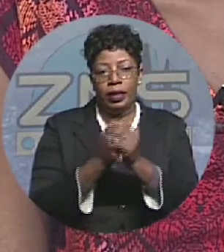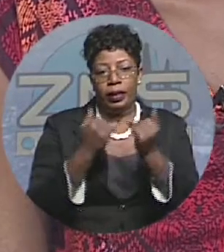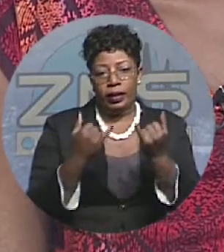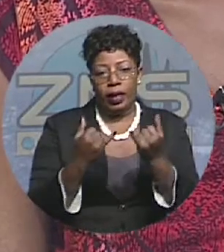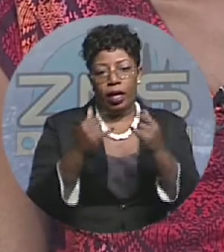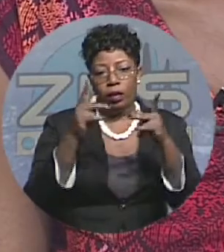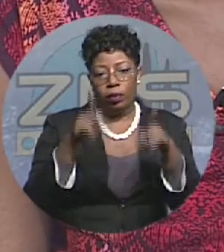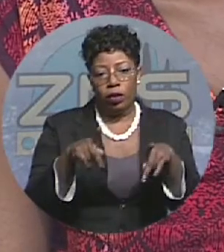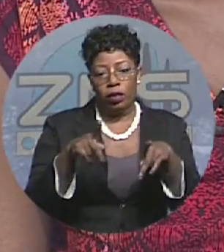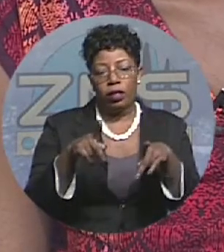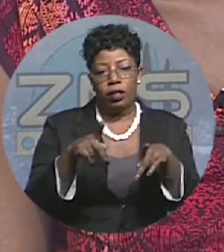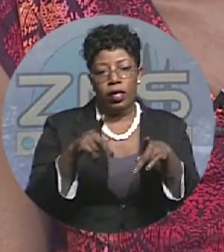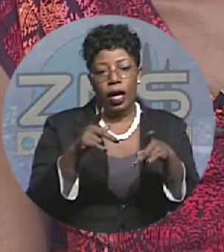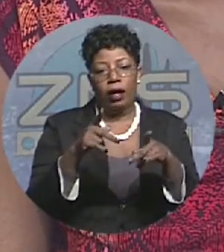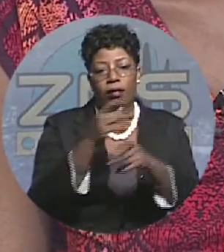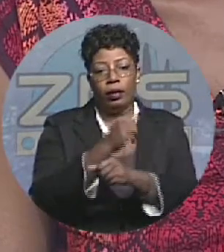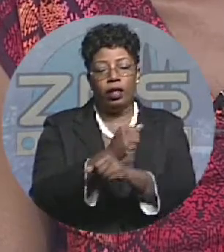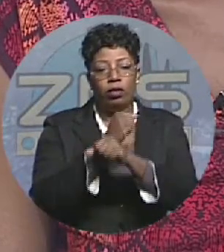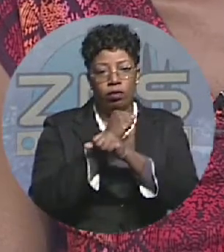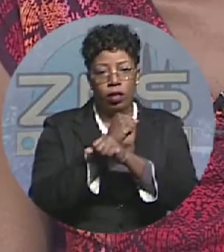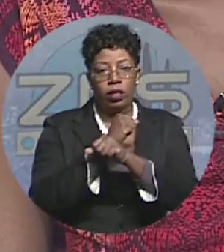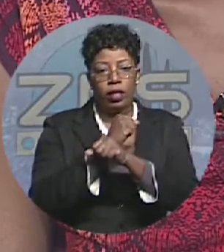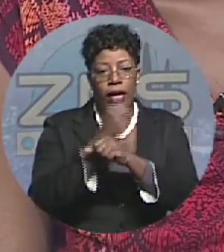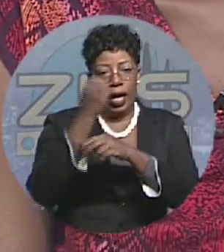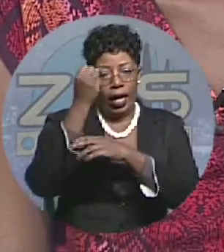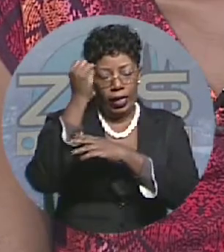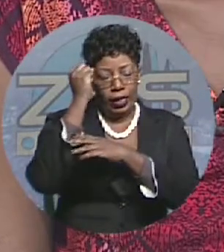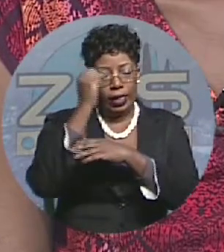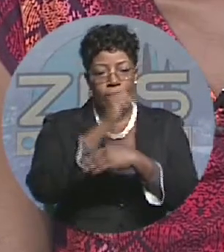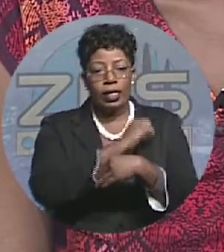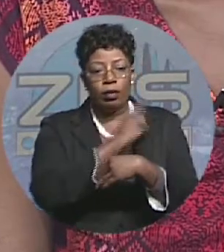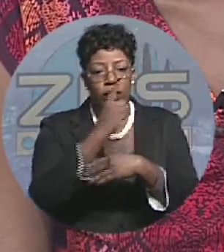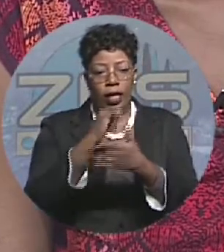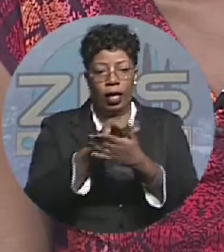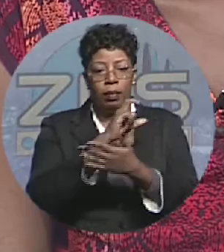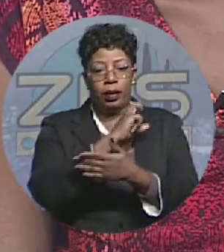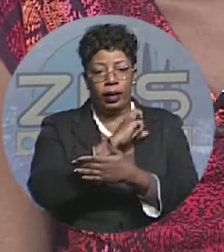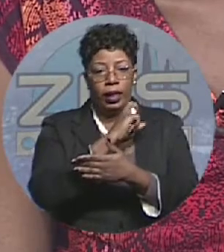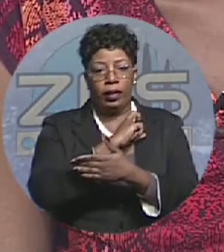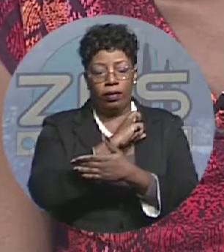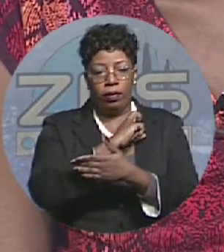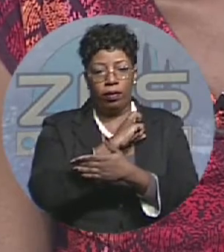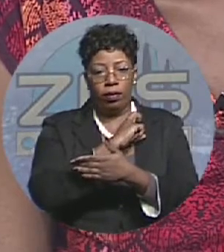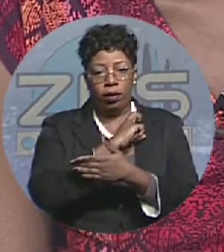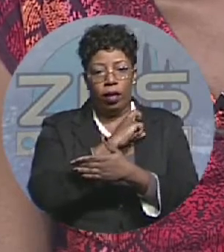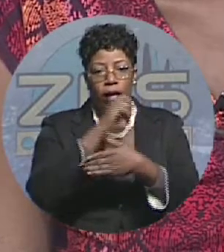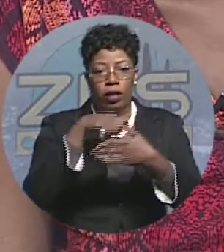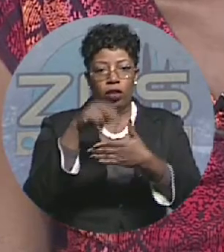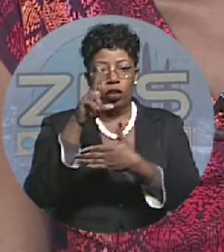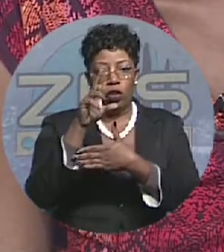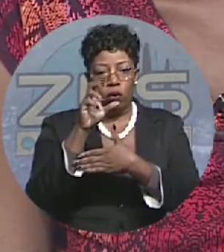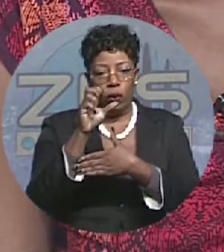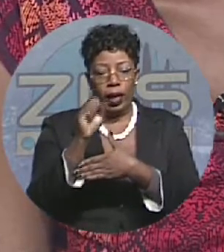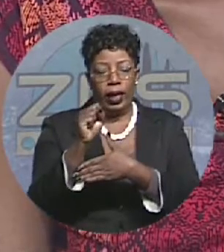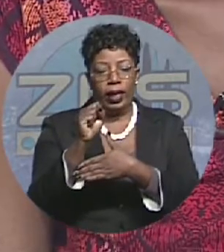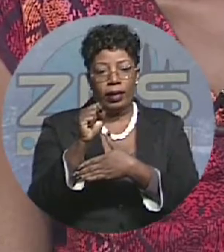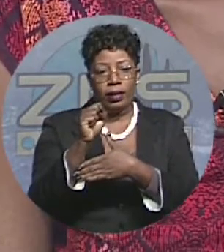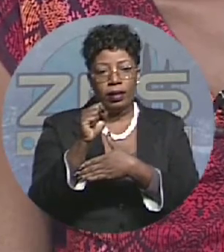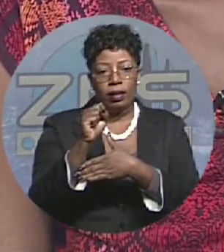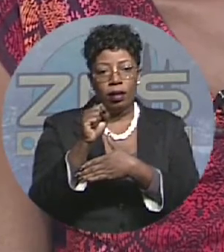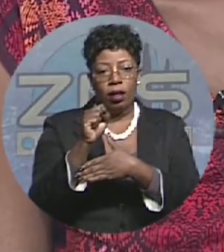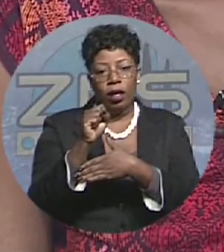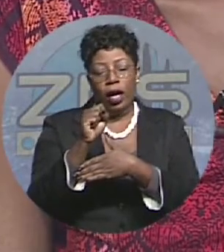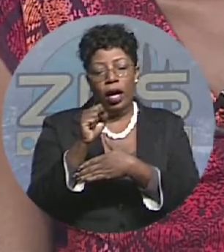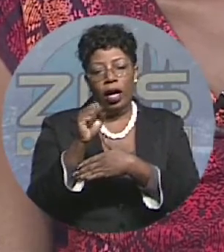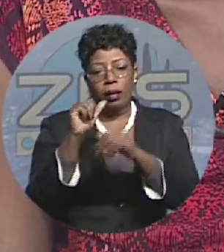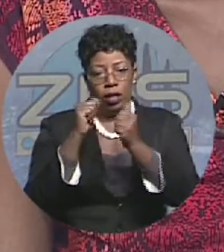Meanwhile, several persons have been taken into custody, and Seymour says police are now reaching out to a United States law enforcement agency to